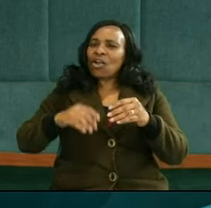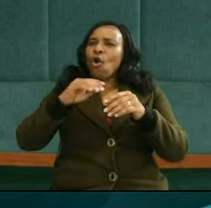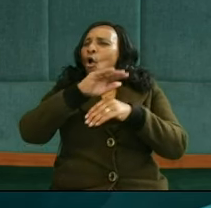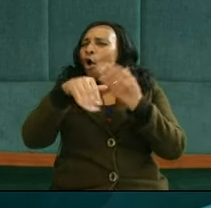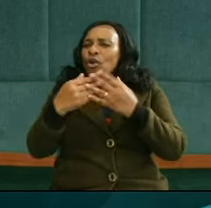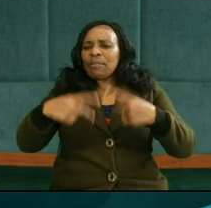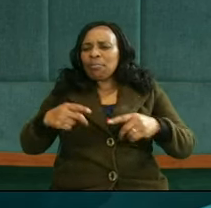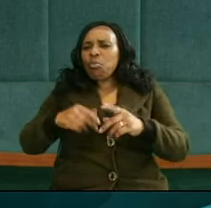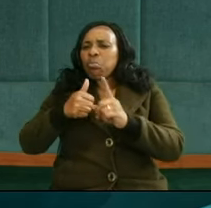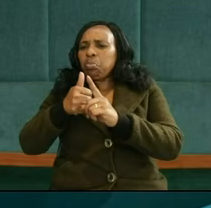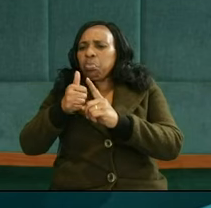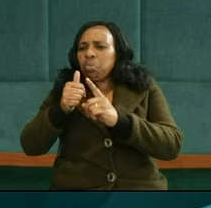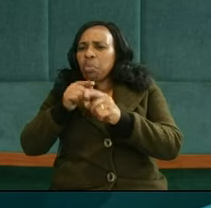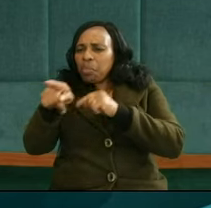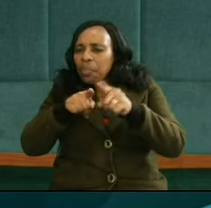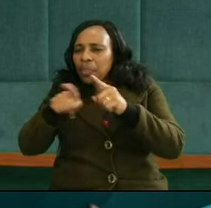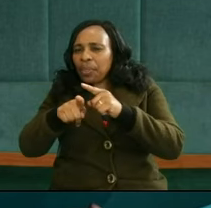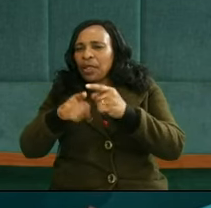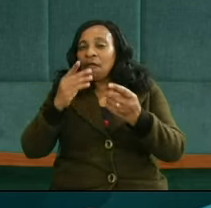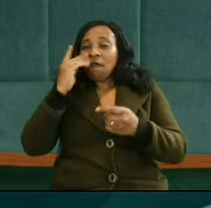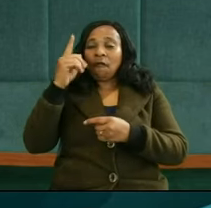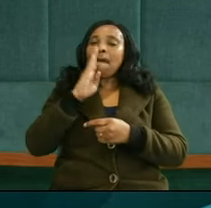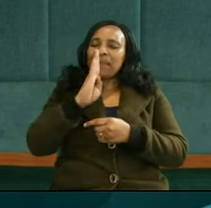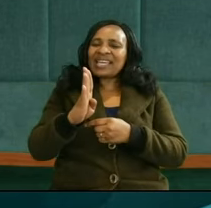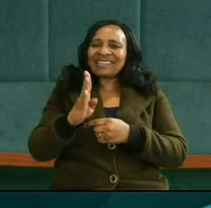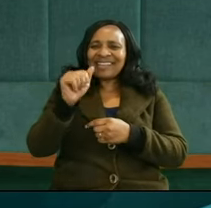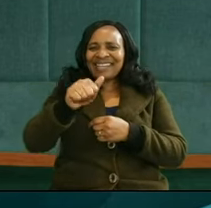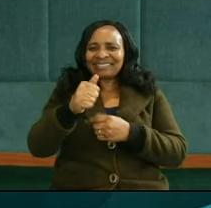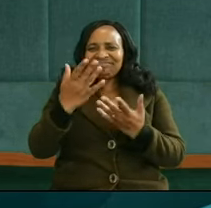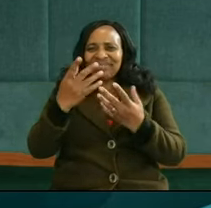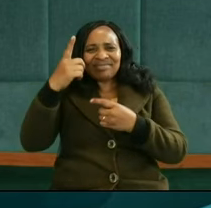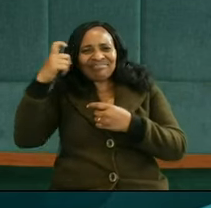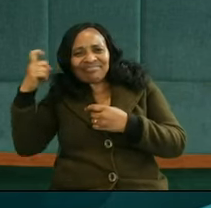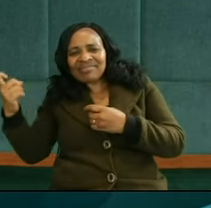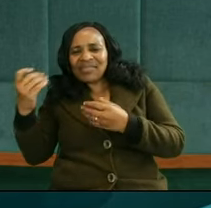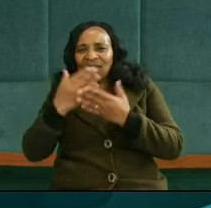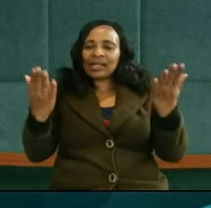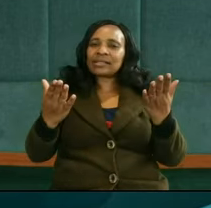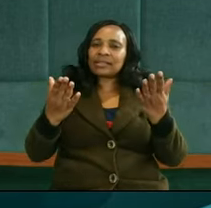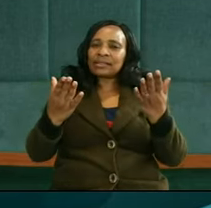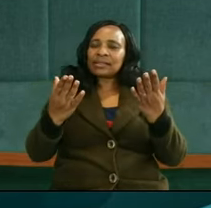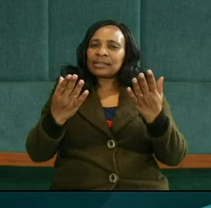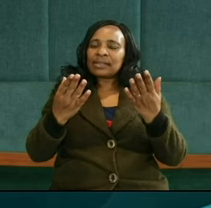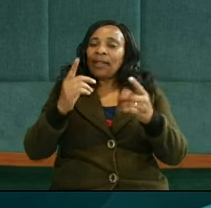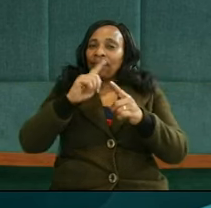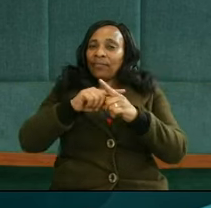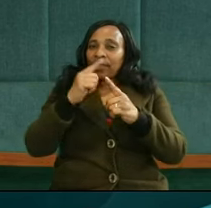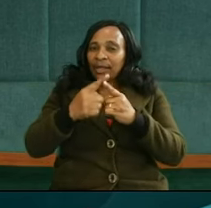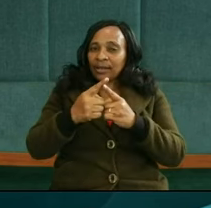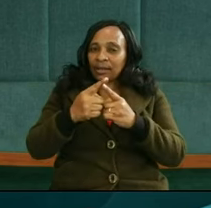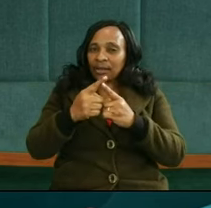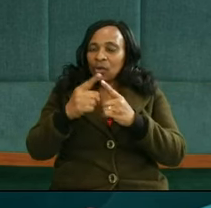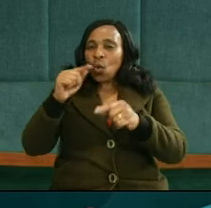of being miserably enthusiastic, a miserable enthusiast,